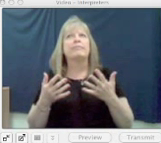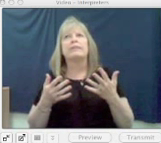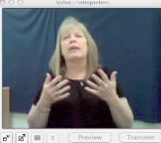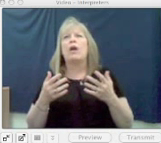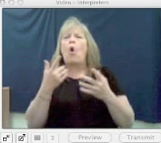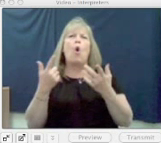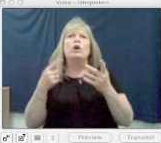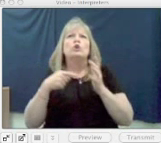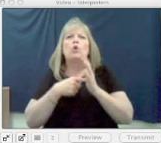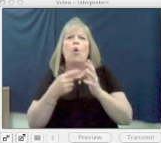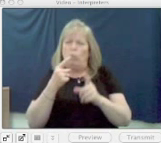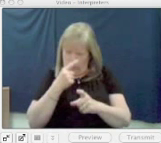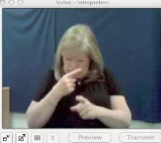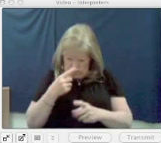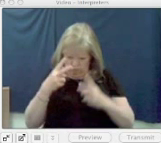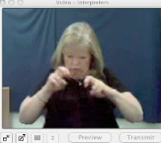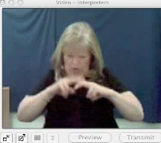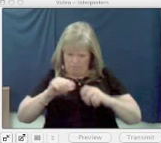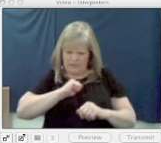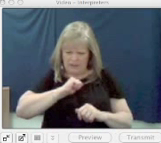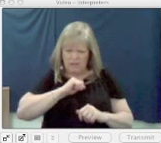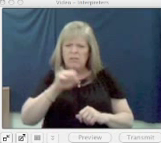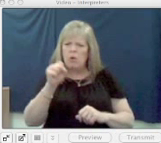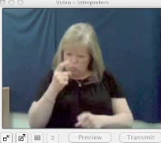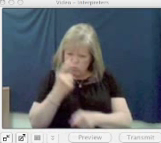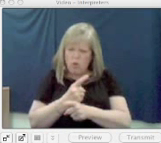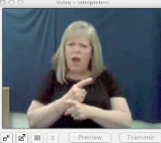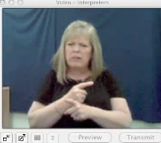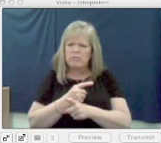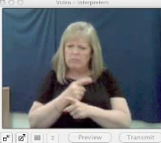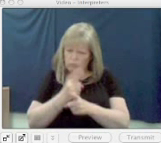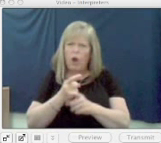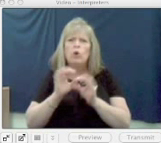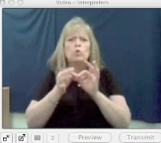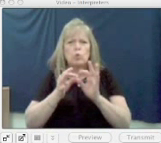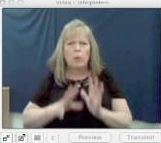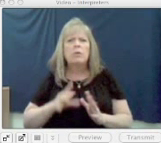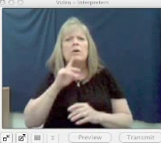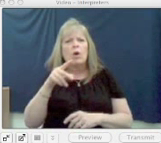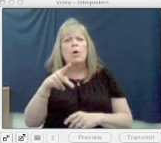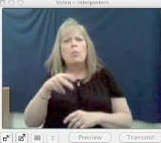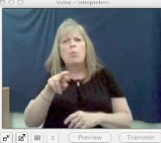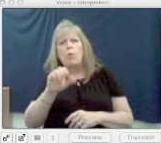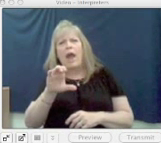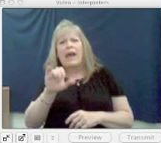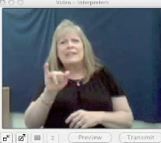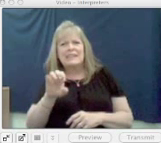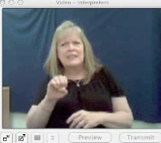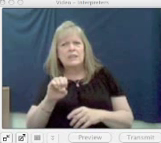reflective and accurate to say that interpreting is a practice profession. That's sort of the woohoo of